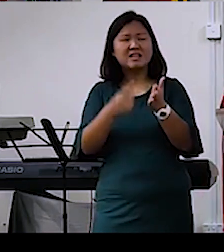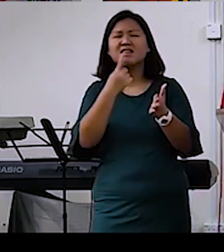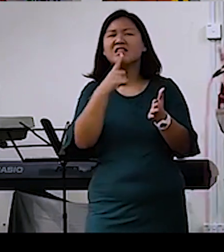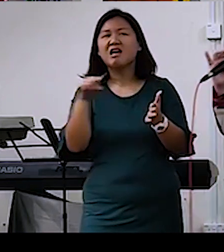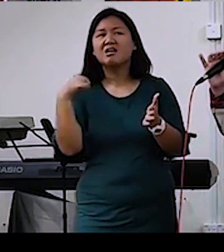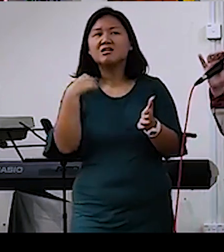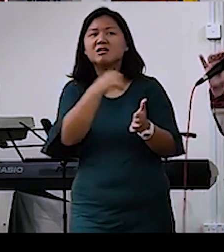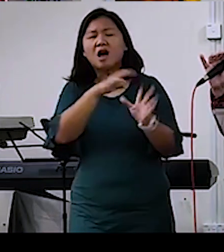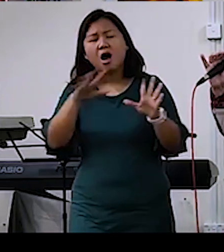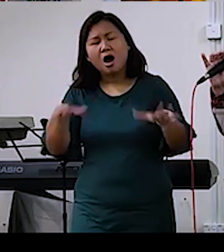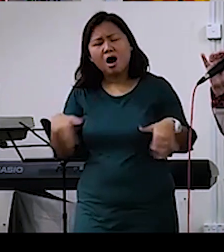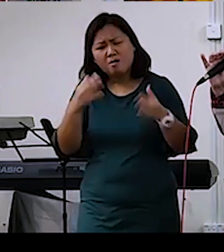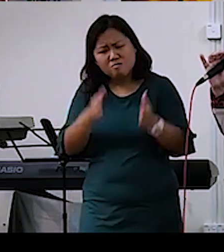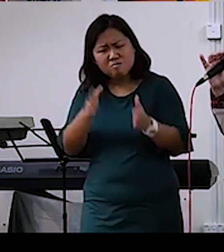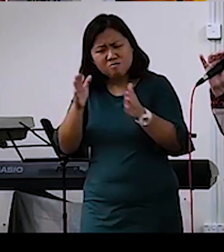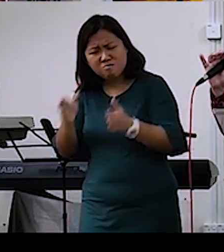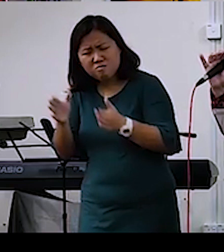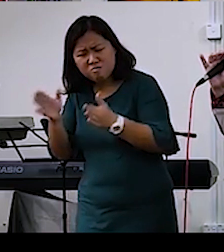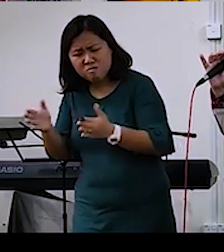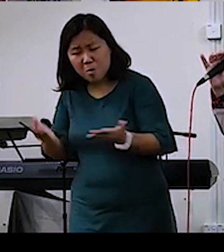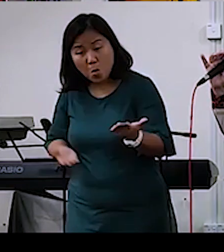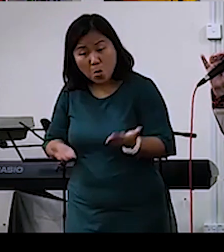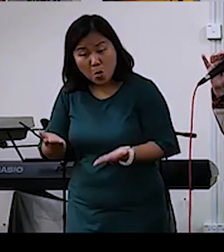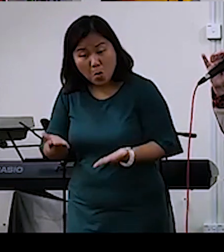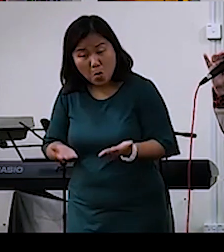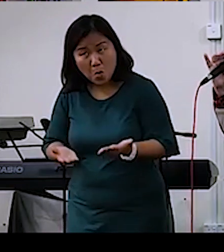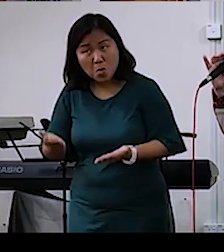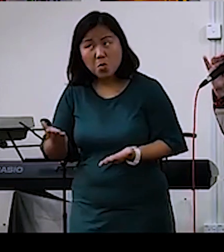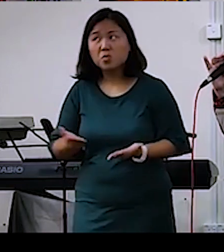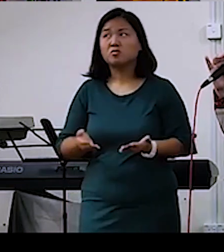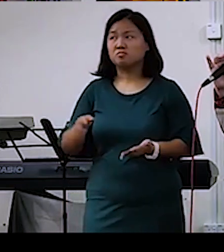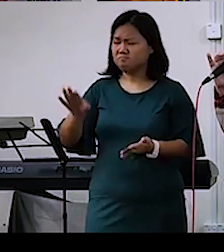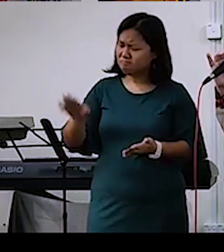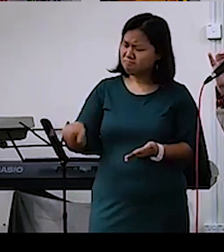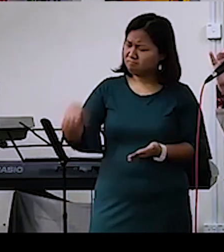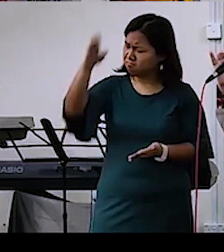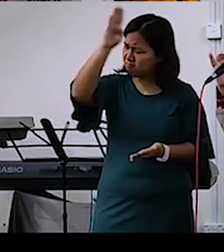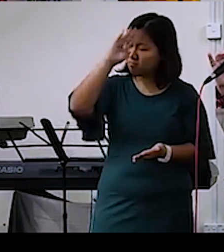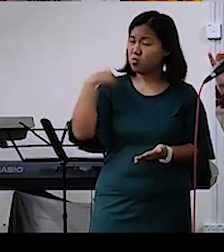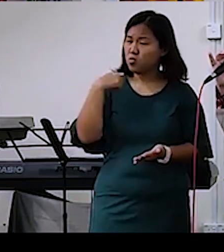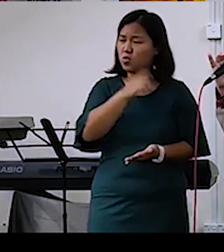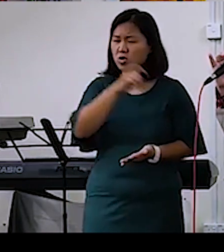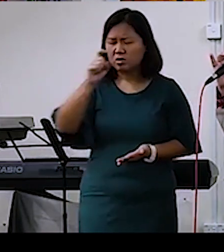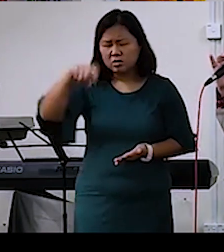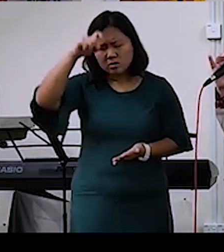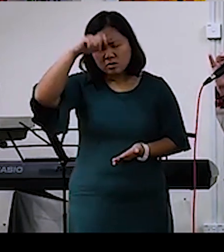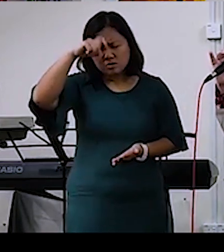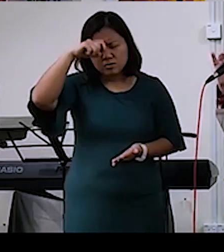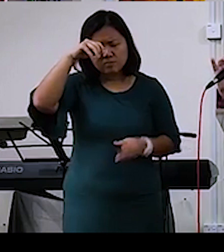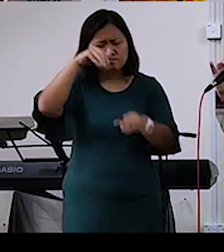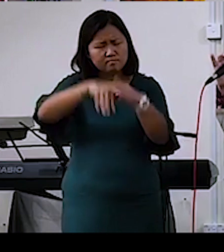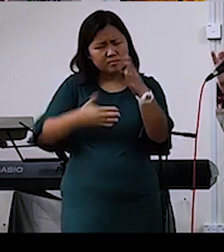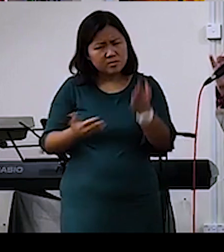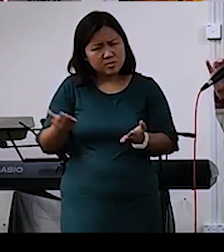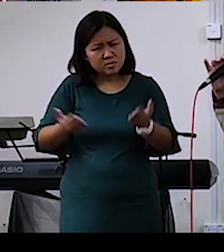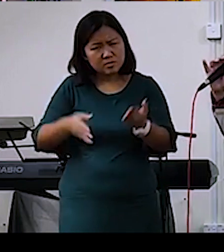to prepare ourselves to be a servant child of God. As I mentioned earlier,We need to have wisdom in serving the Lord. There are